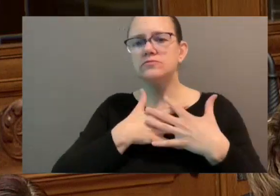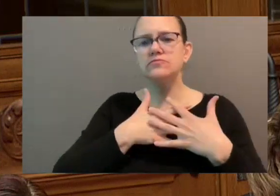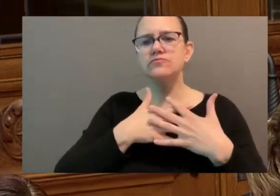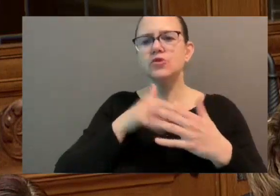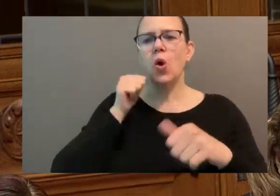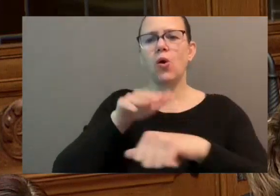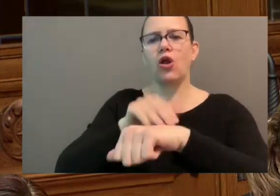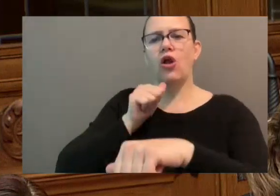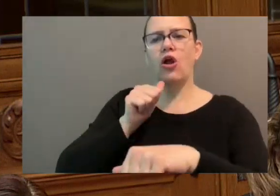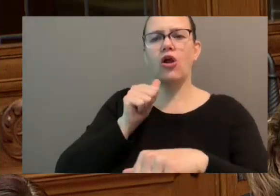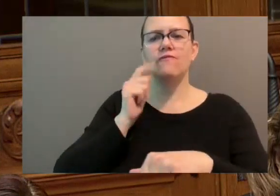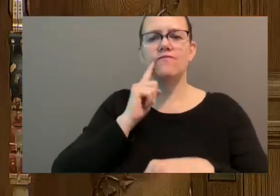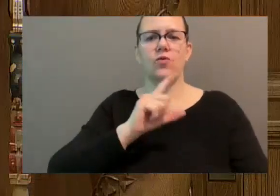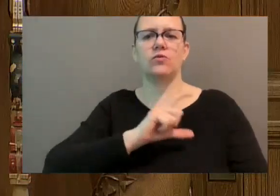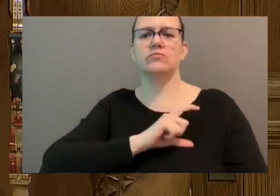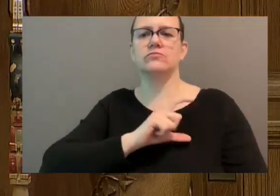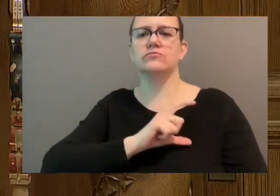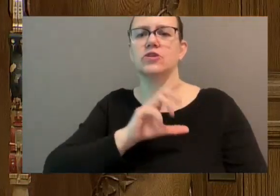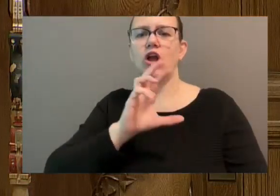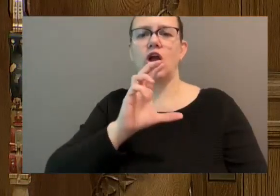hiding?